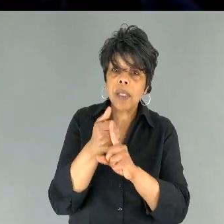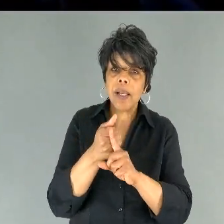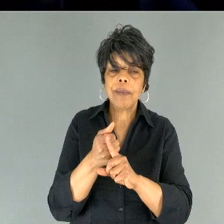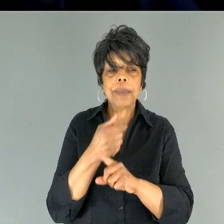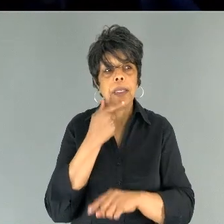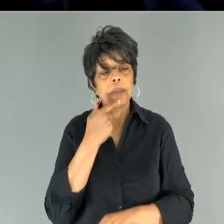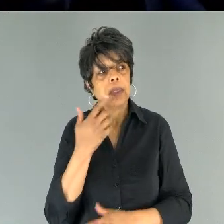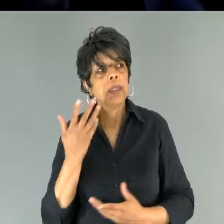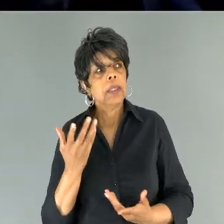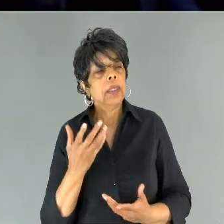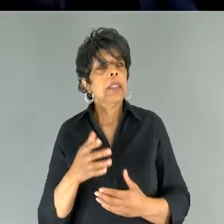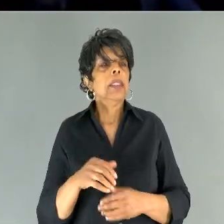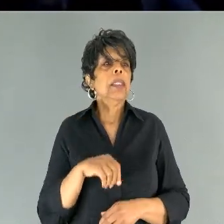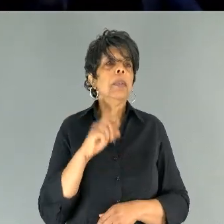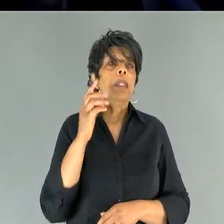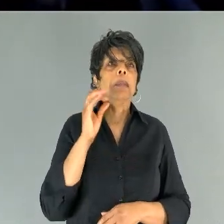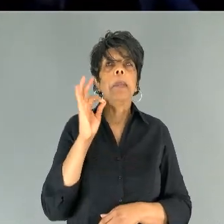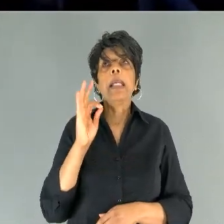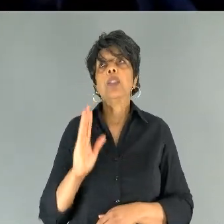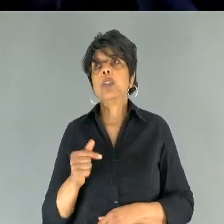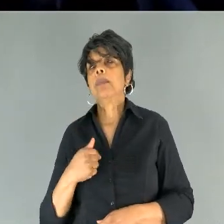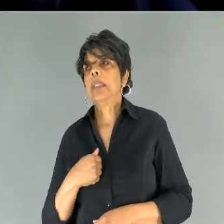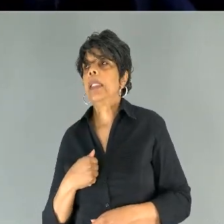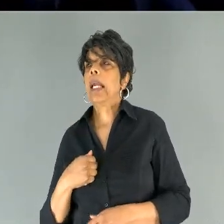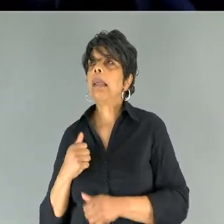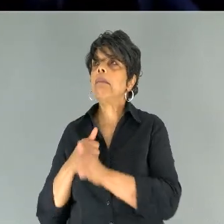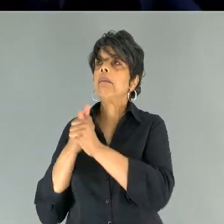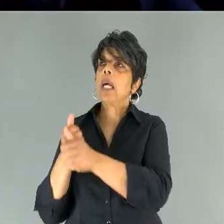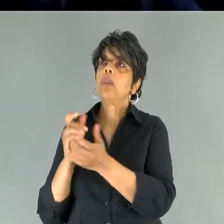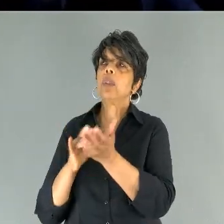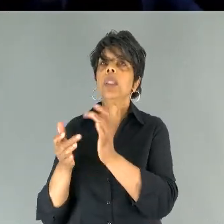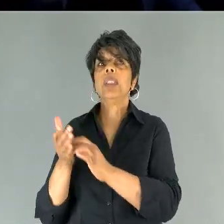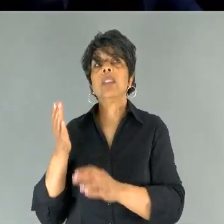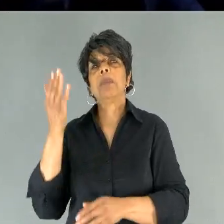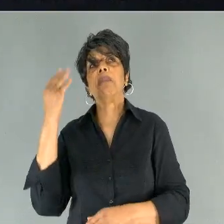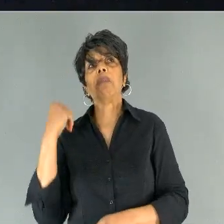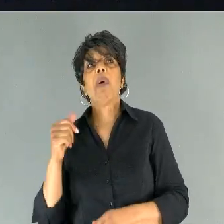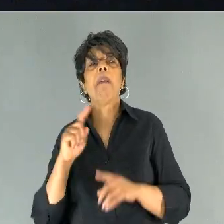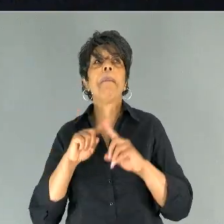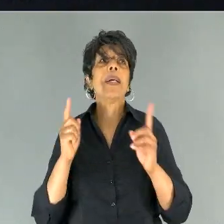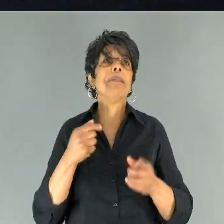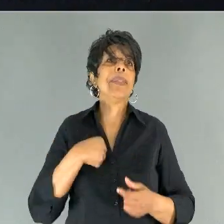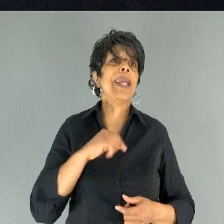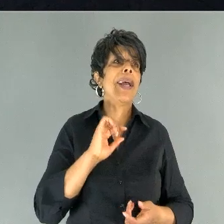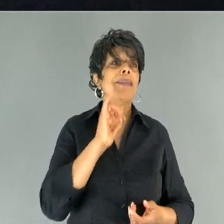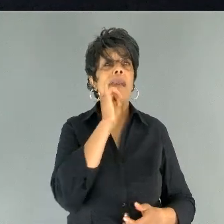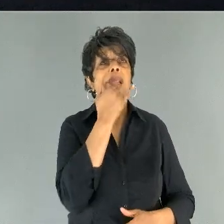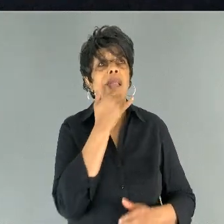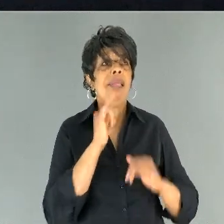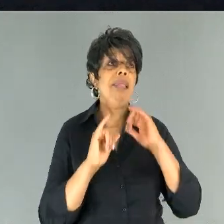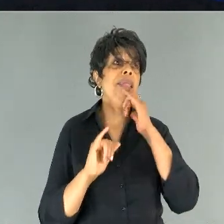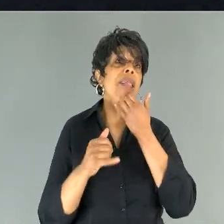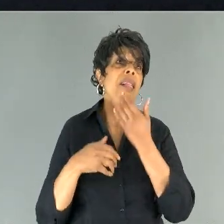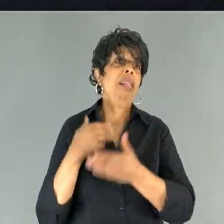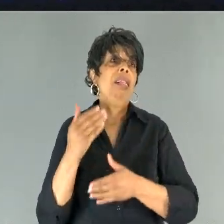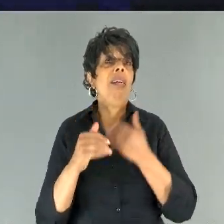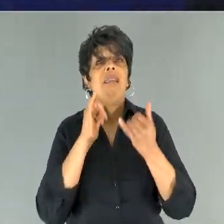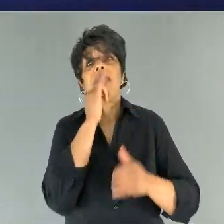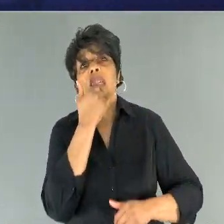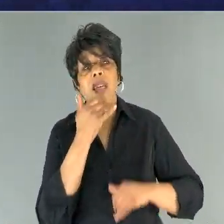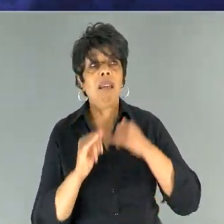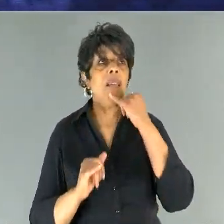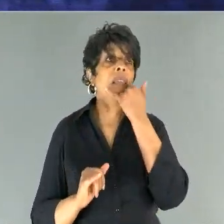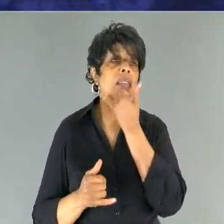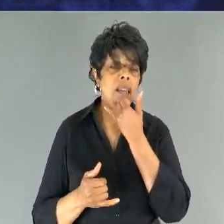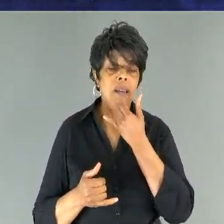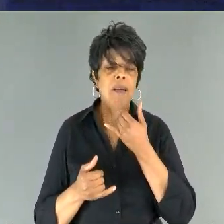and I want to repent. I want to come back to church, or I want to dedicate my life to